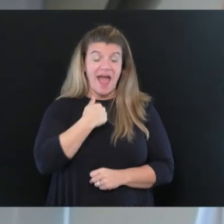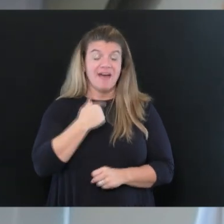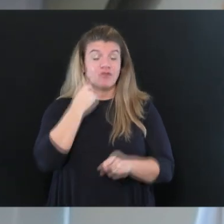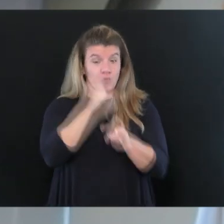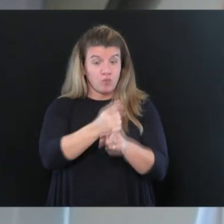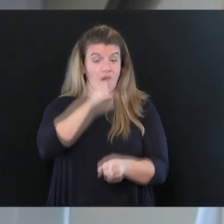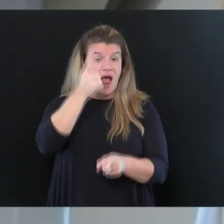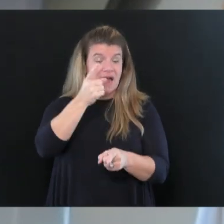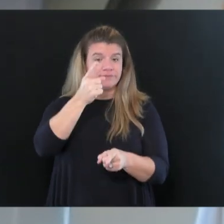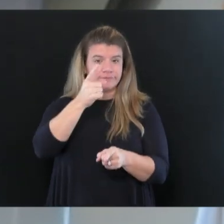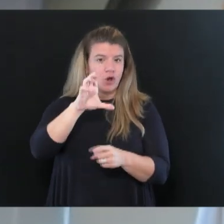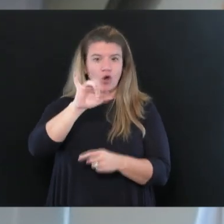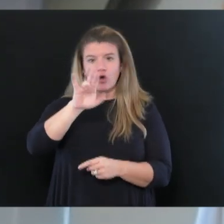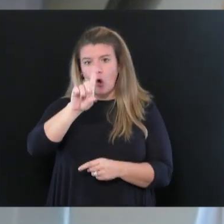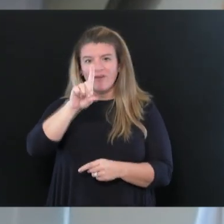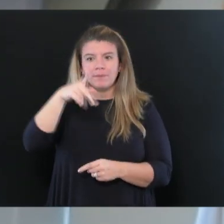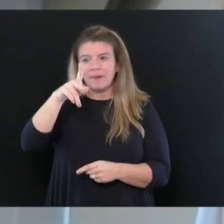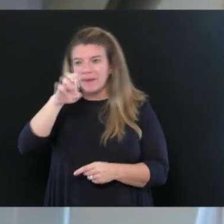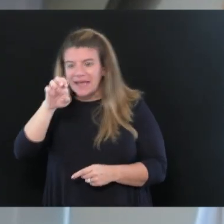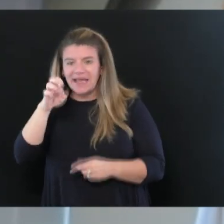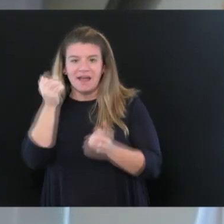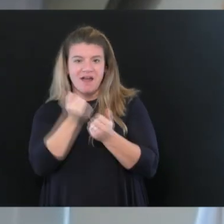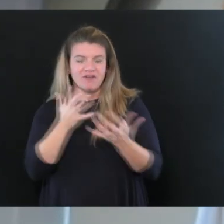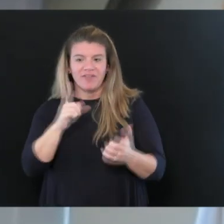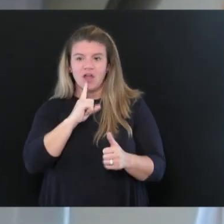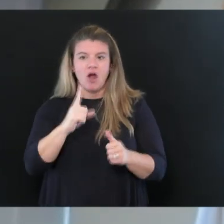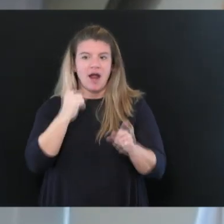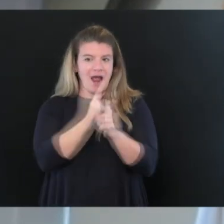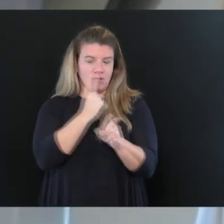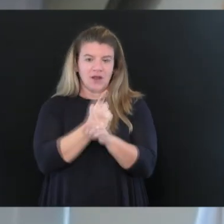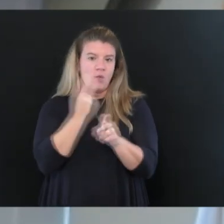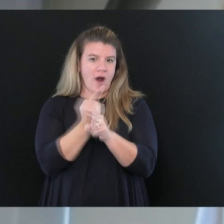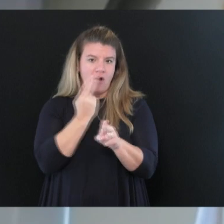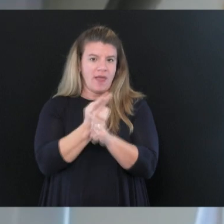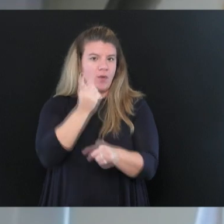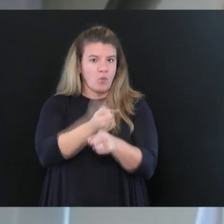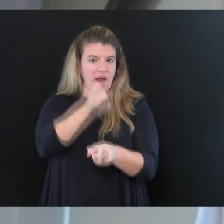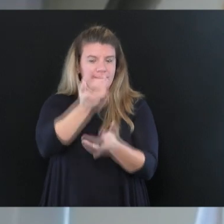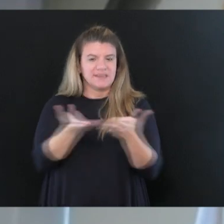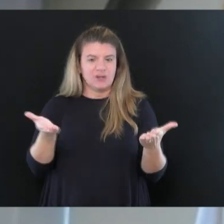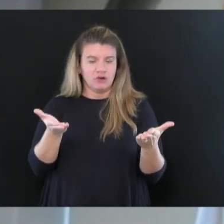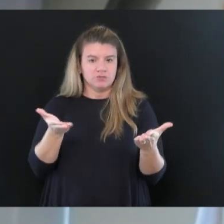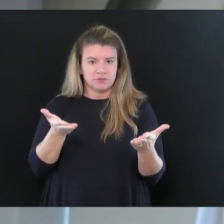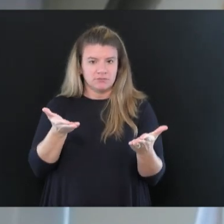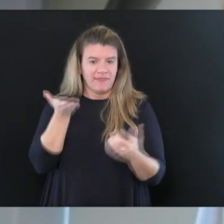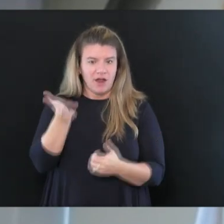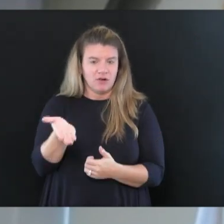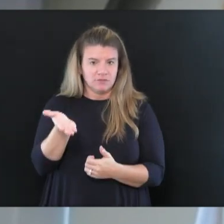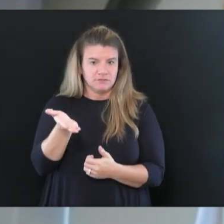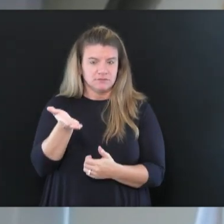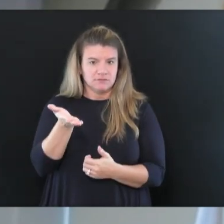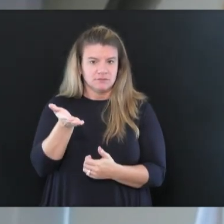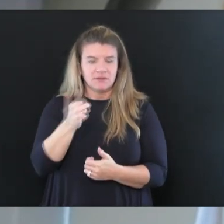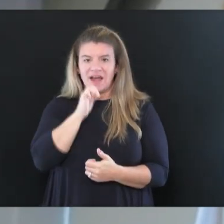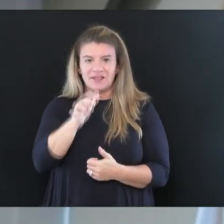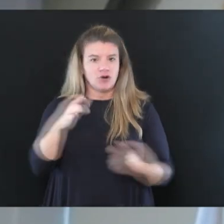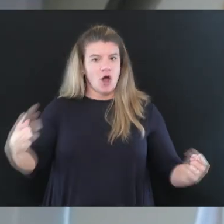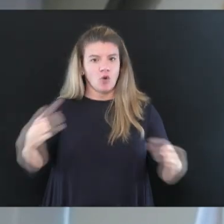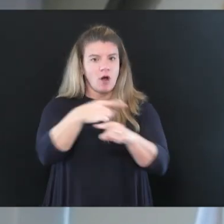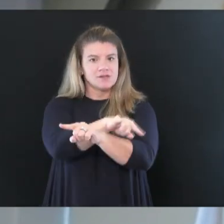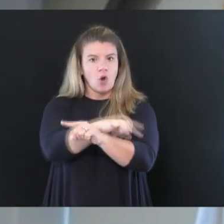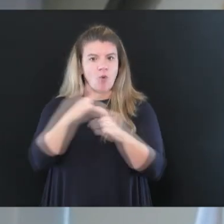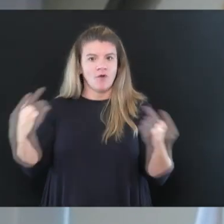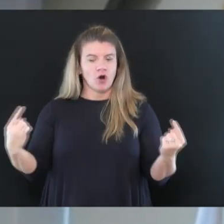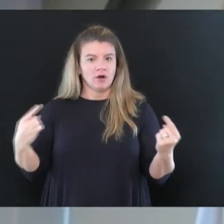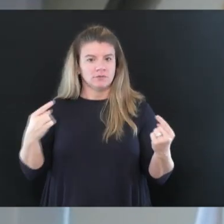it's not entering. So they are adequately wearing the material that they need to wear, but they're not crossing over into the COVID